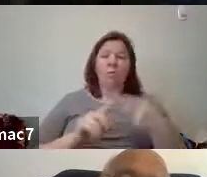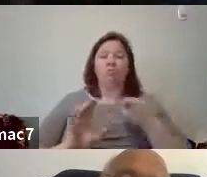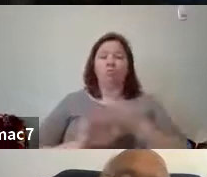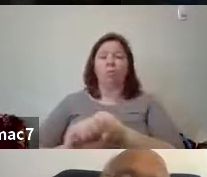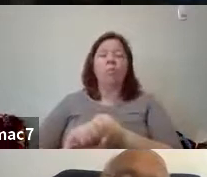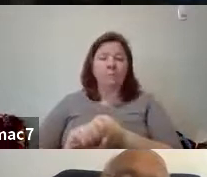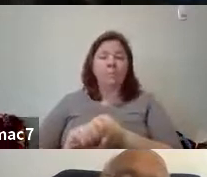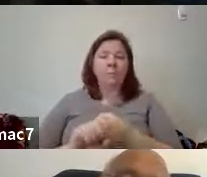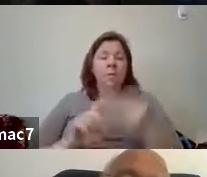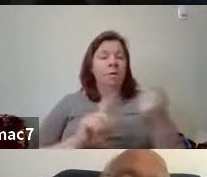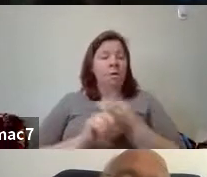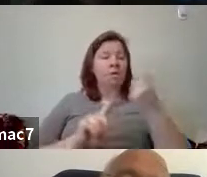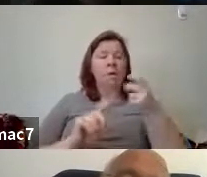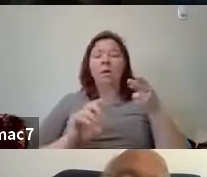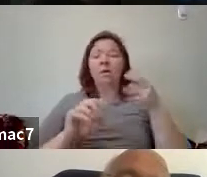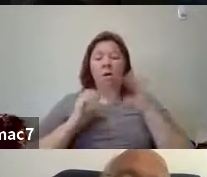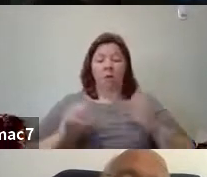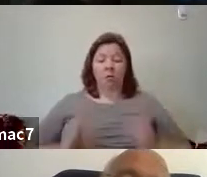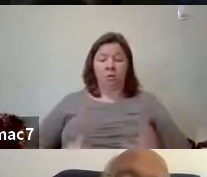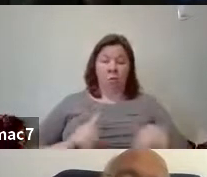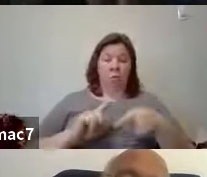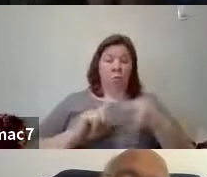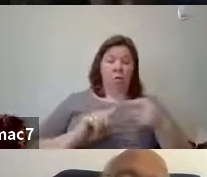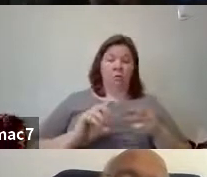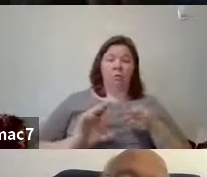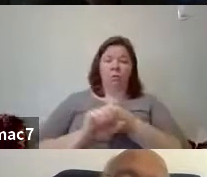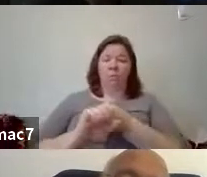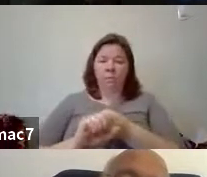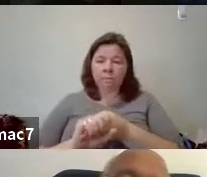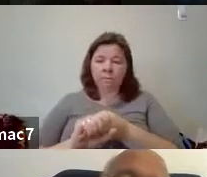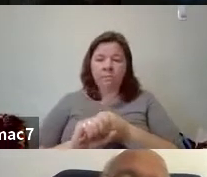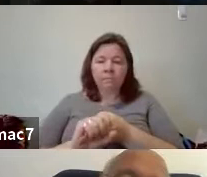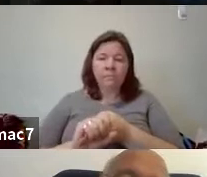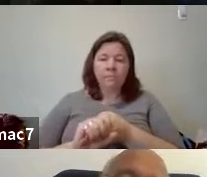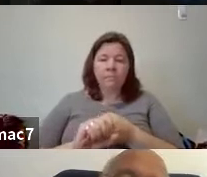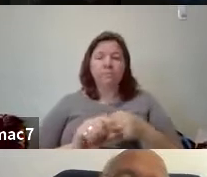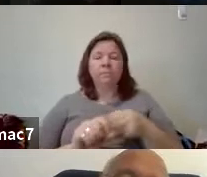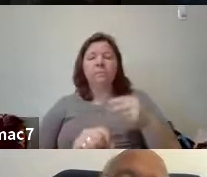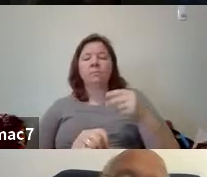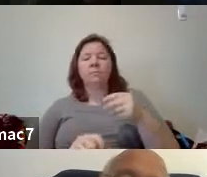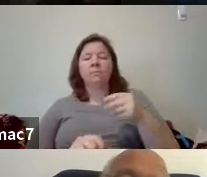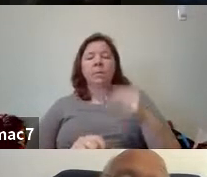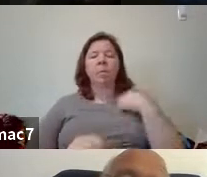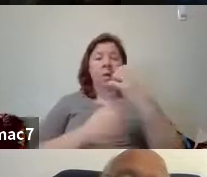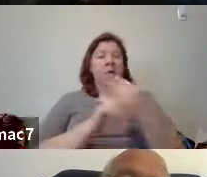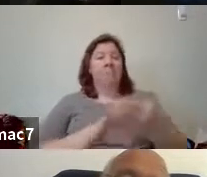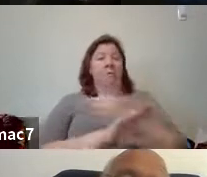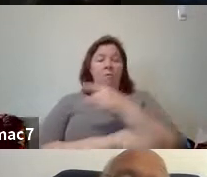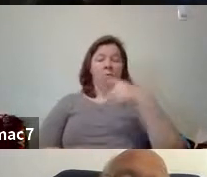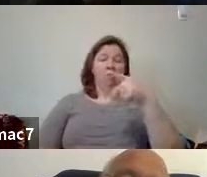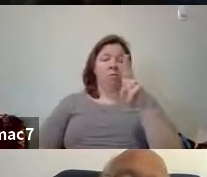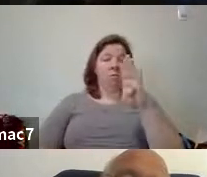an automatic customer when you join. And so you don't have to do anything to get those products. And we'll get them before the public does too. Think about